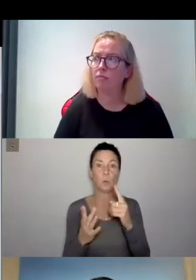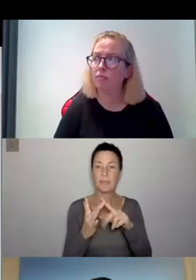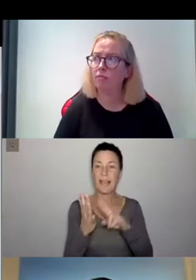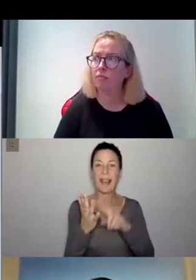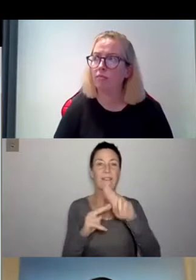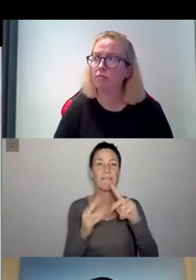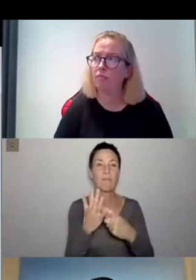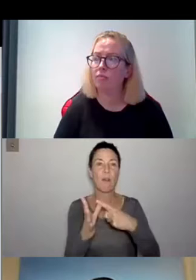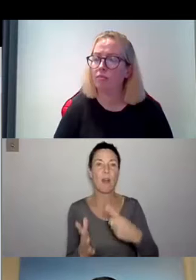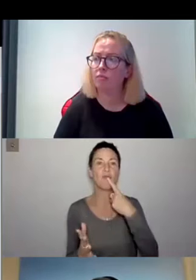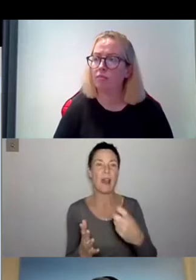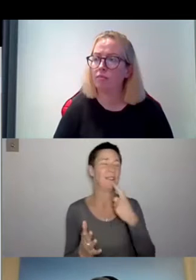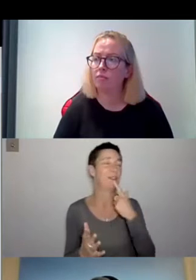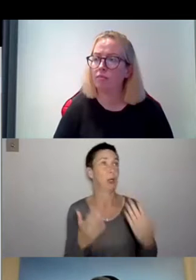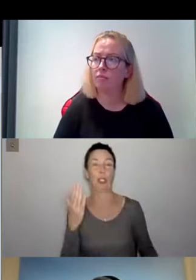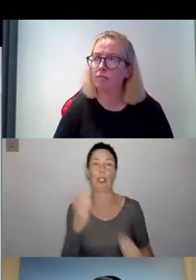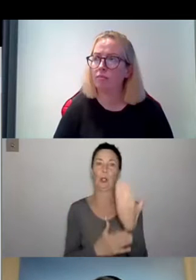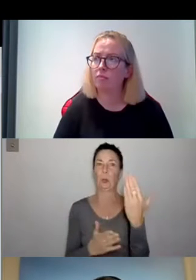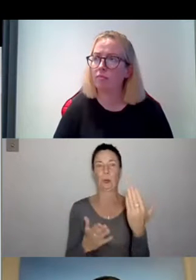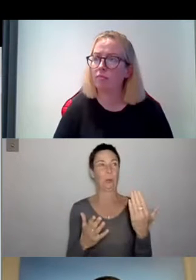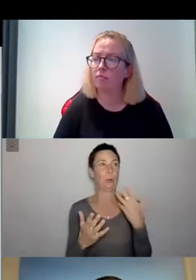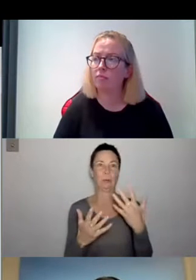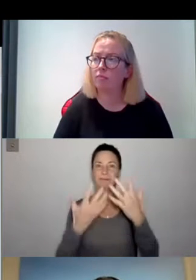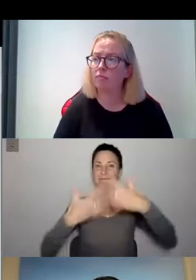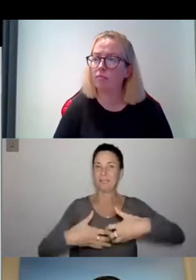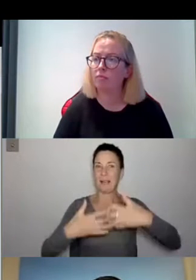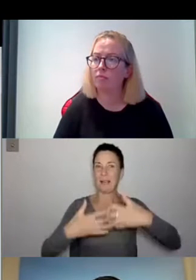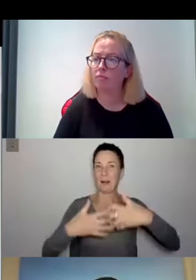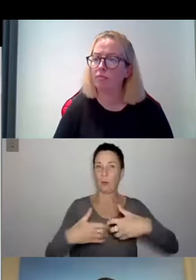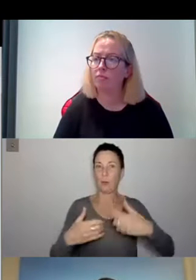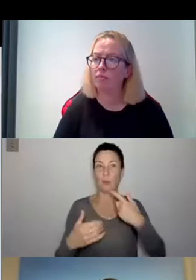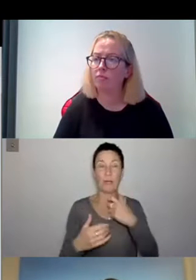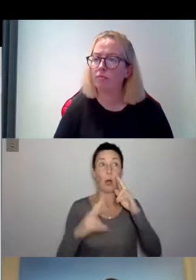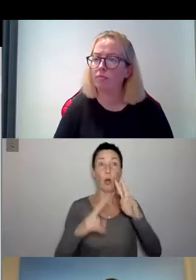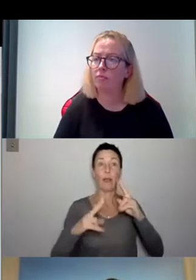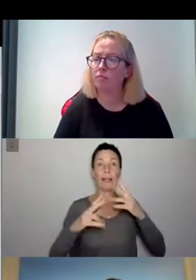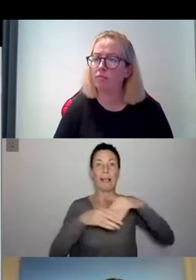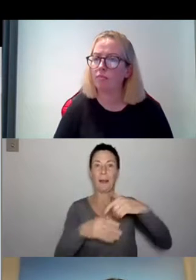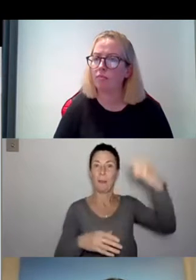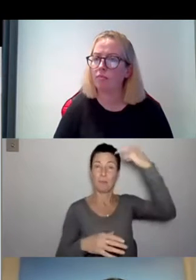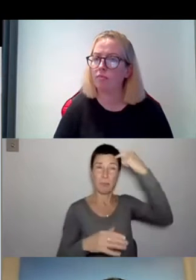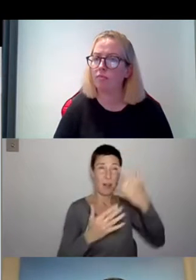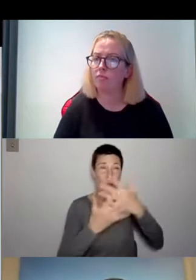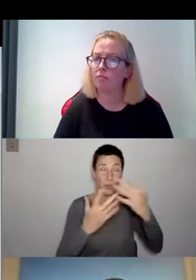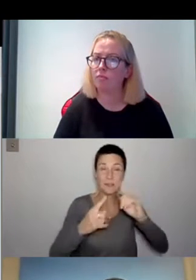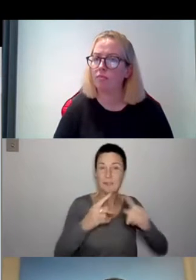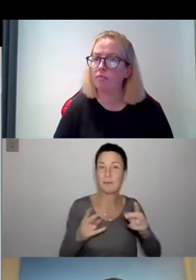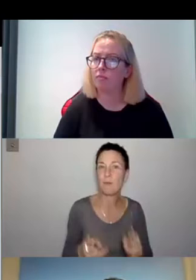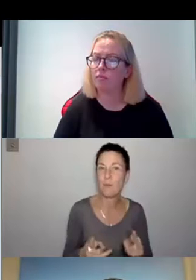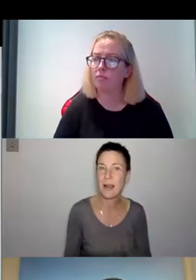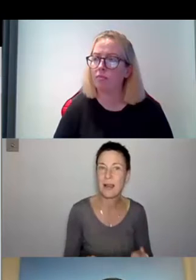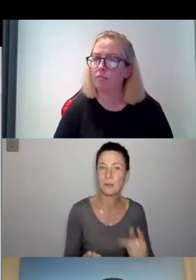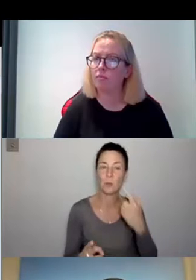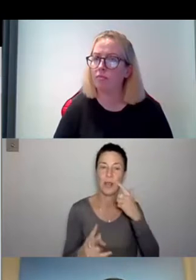new sort of imaging tool that you can look for the brain. All sorts of things. Again, with that, it's difficult to know whether